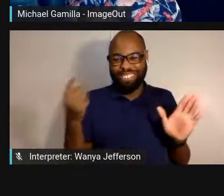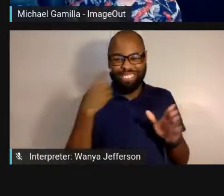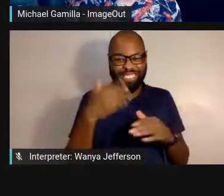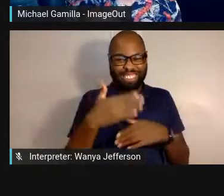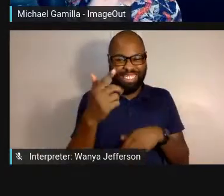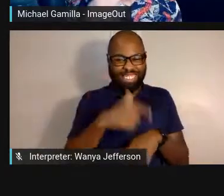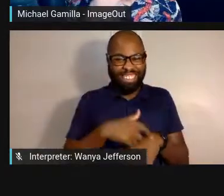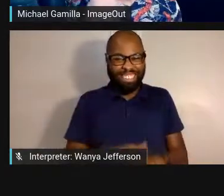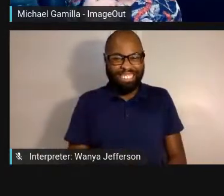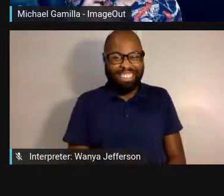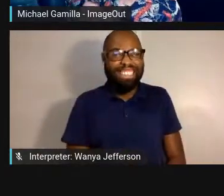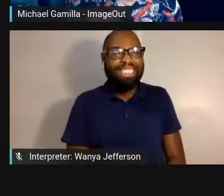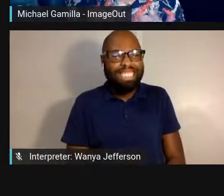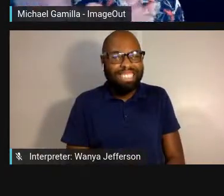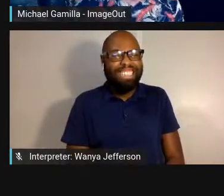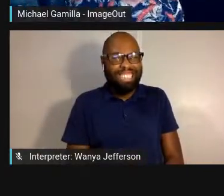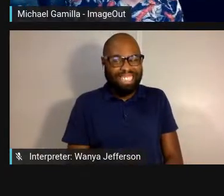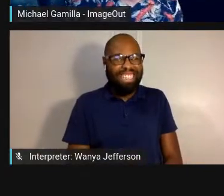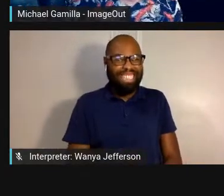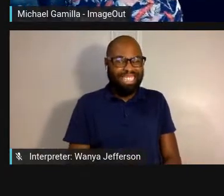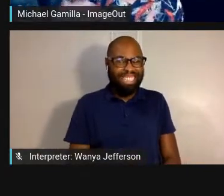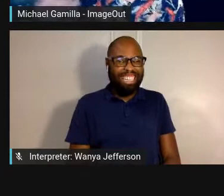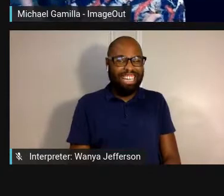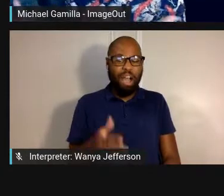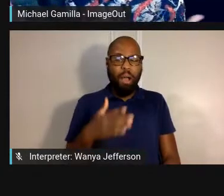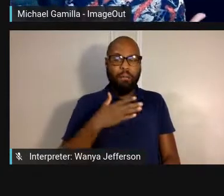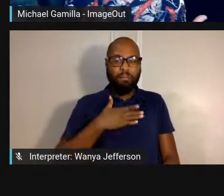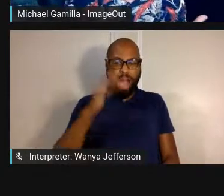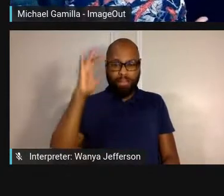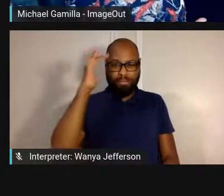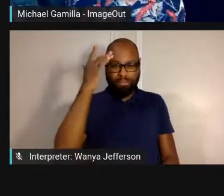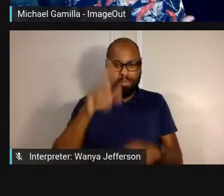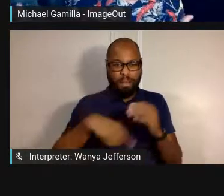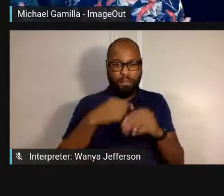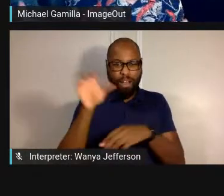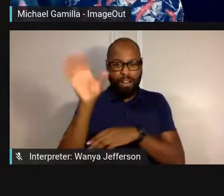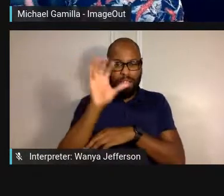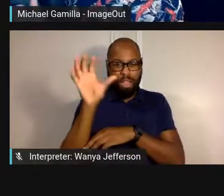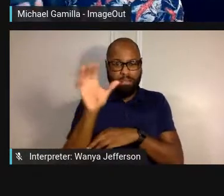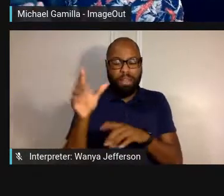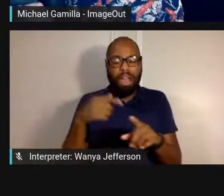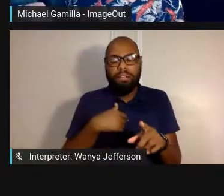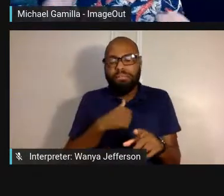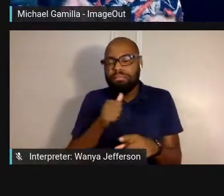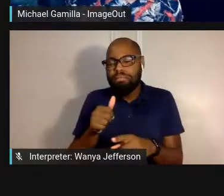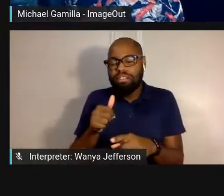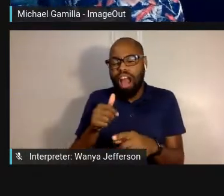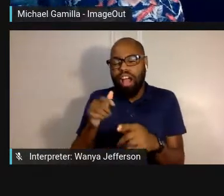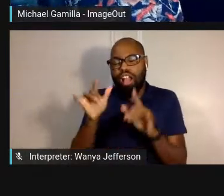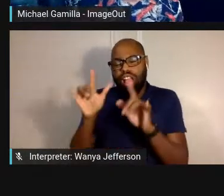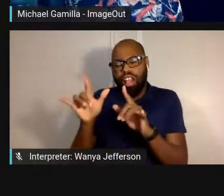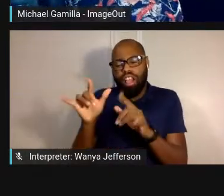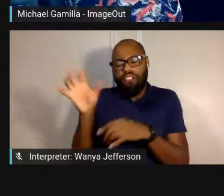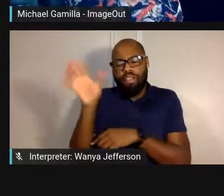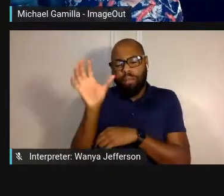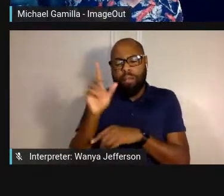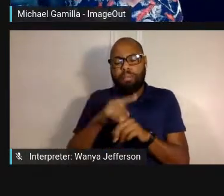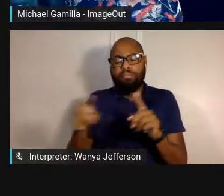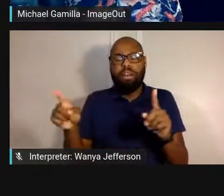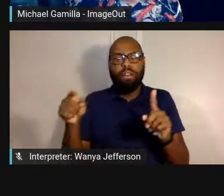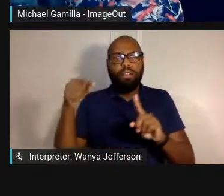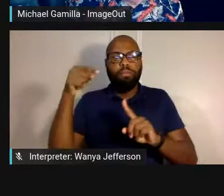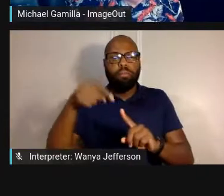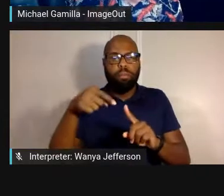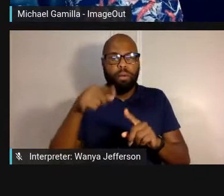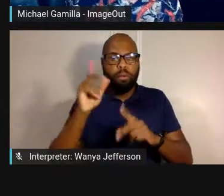my pet peeve about Colombia, not about Colombia. I love Colombia. I've been to Colombia. But, you know, people who spell Colombia